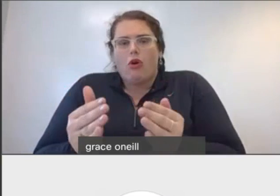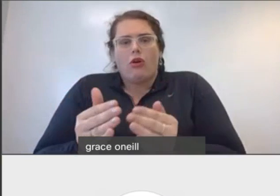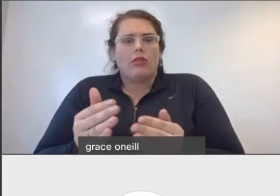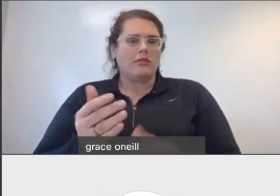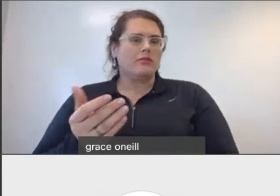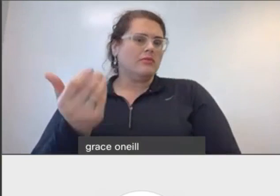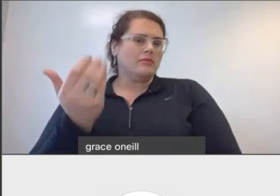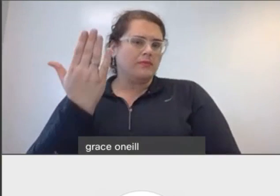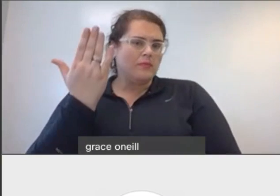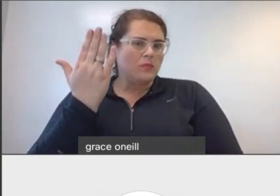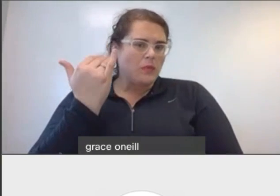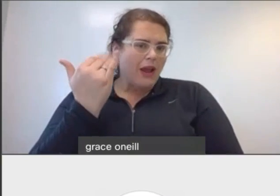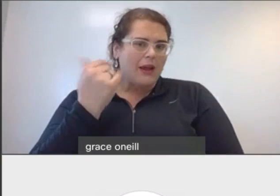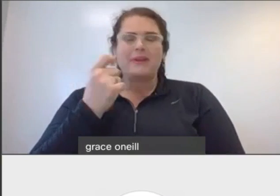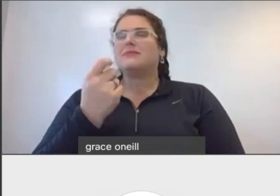um,